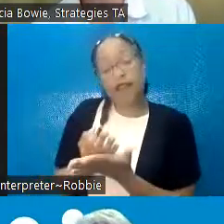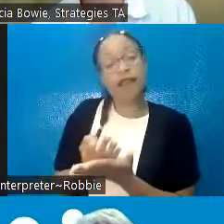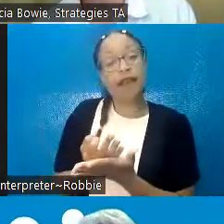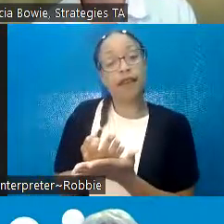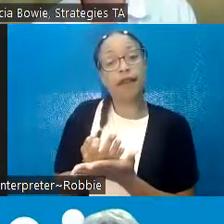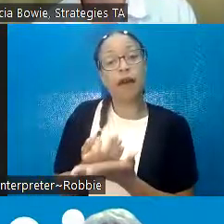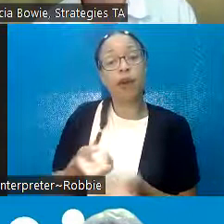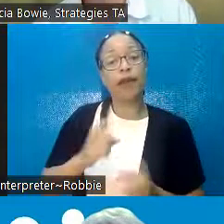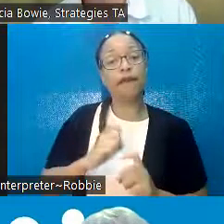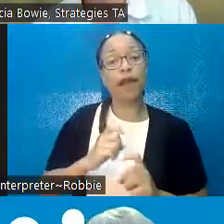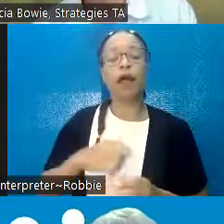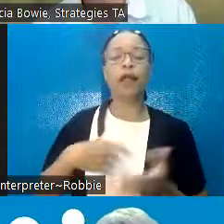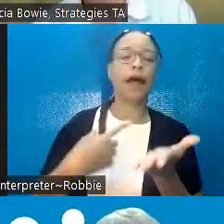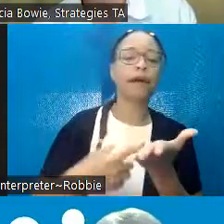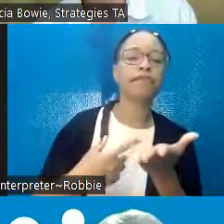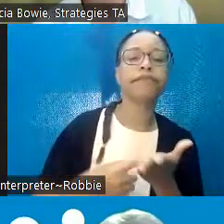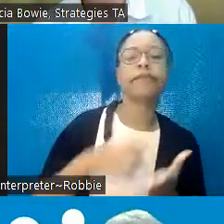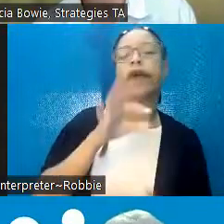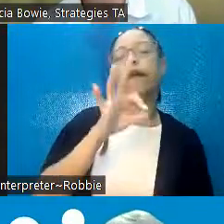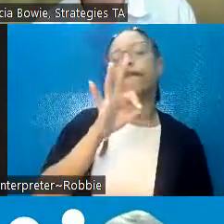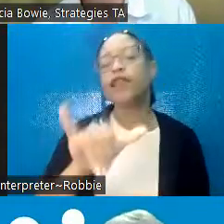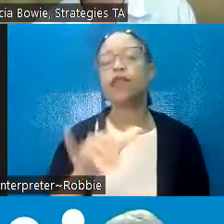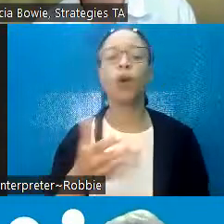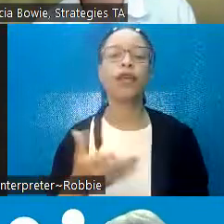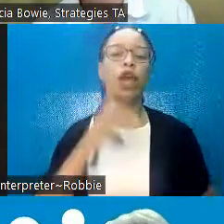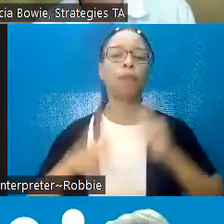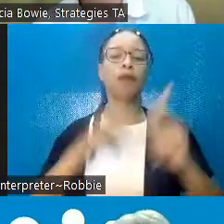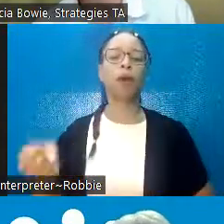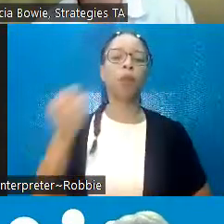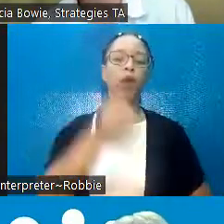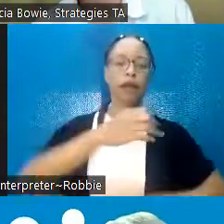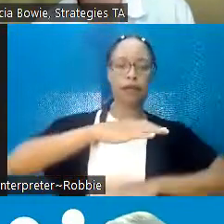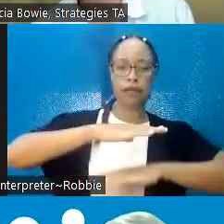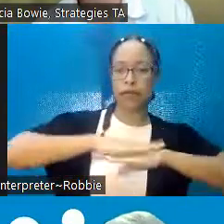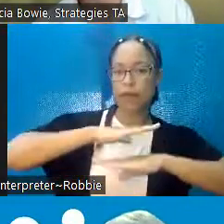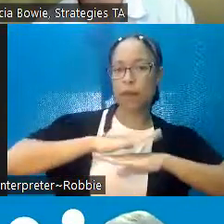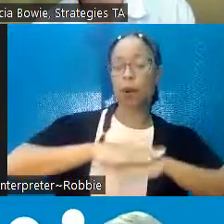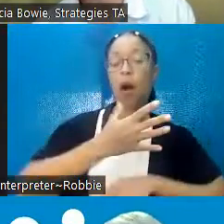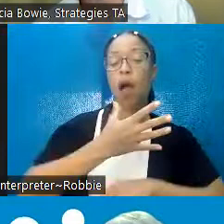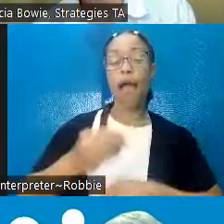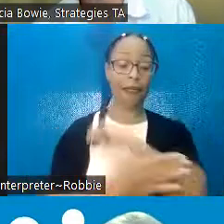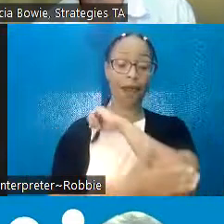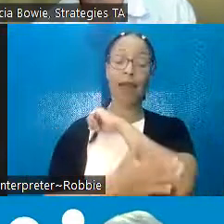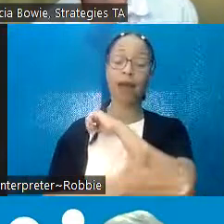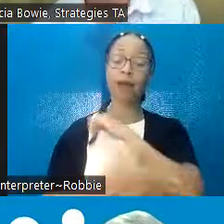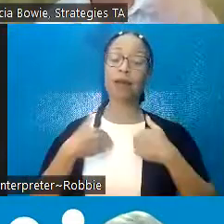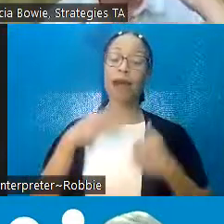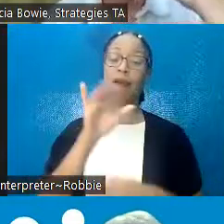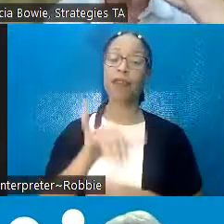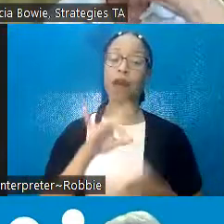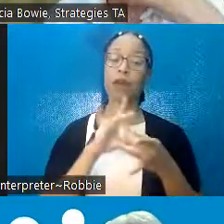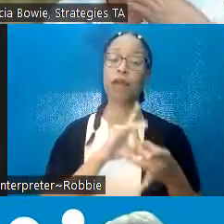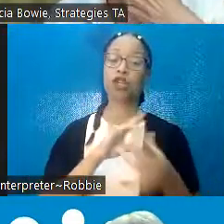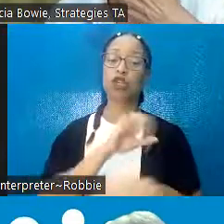So, talking about bringing fiscal folks to the table. And some of the counties already had that relationship,